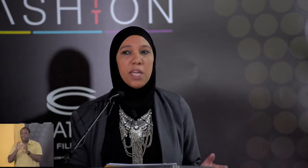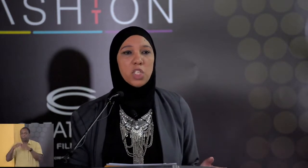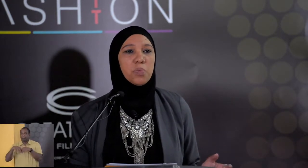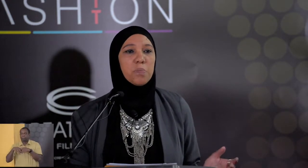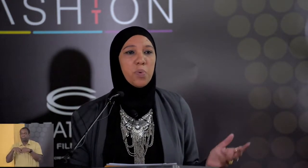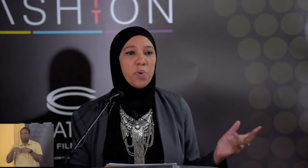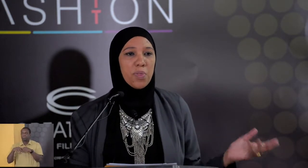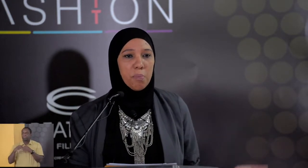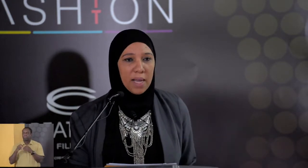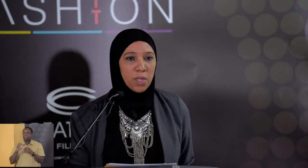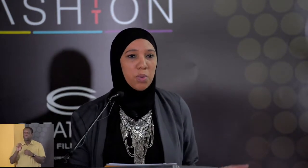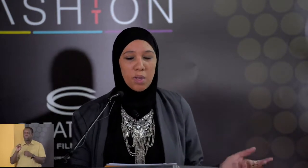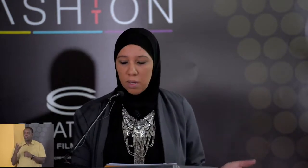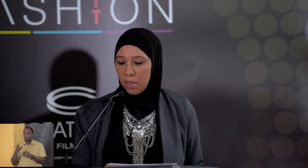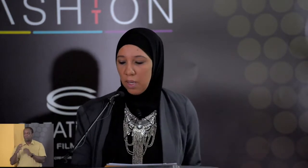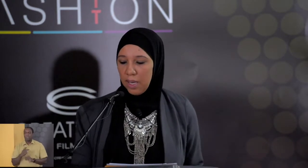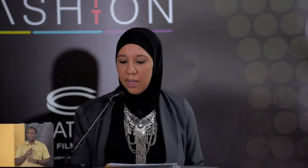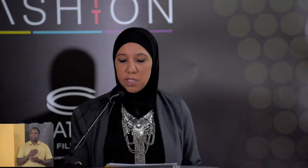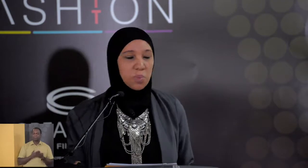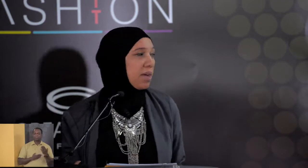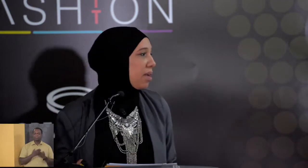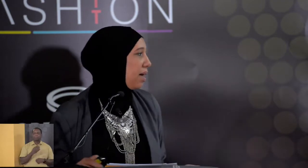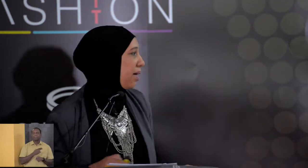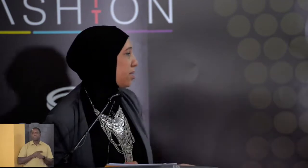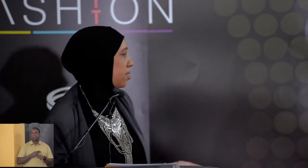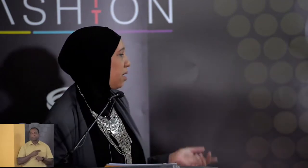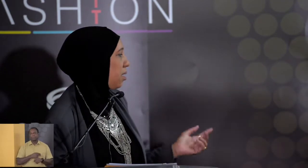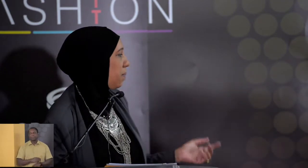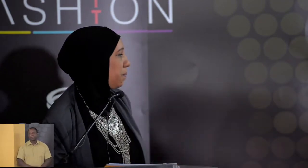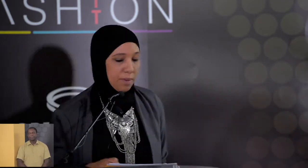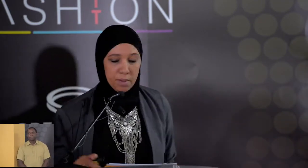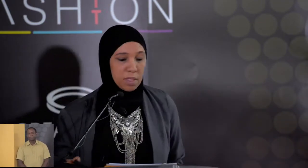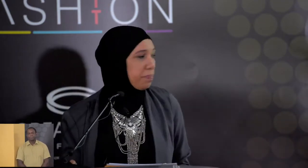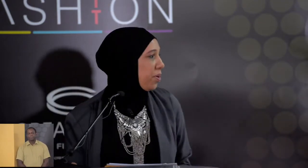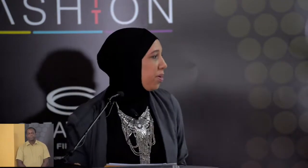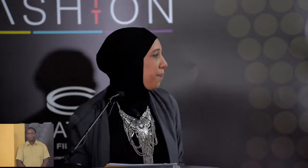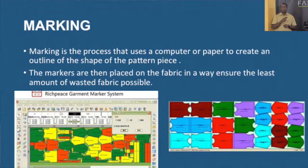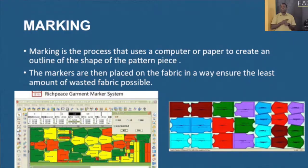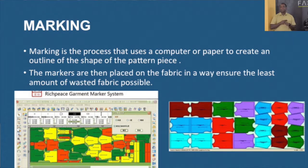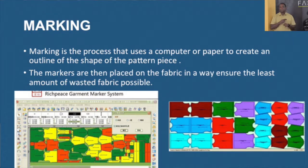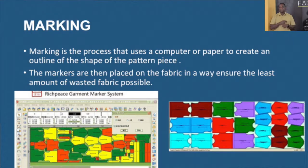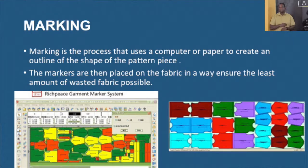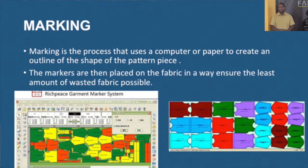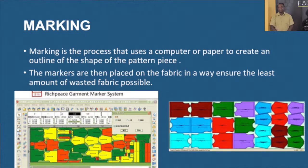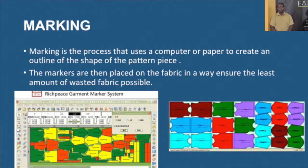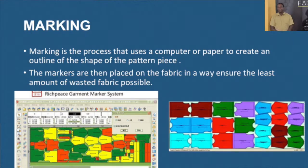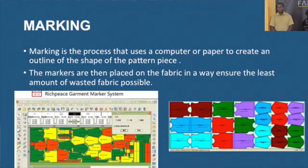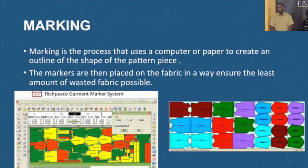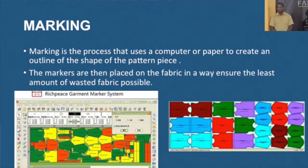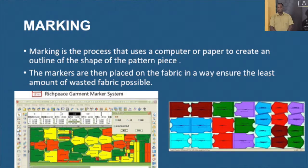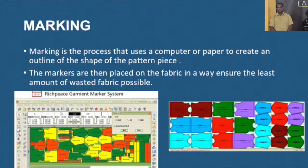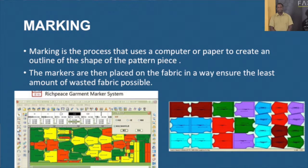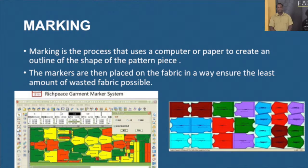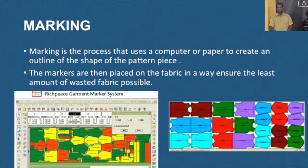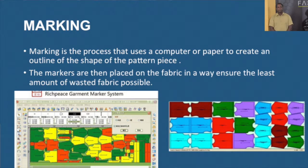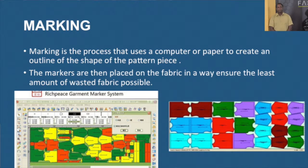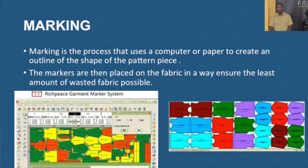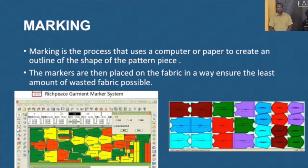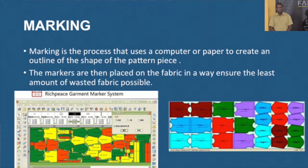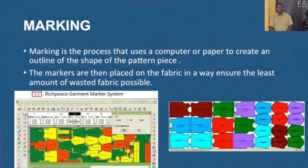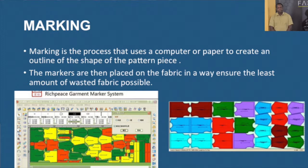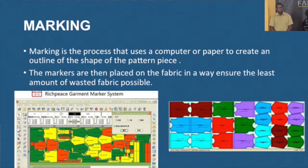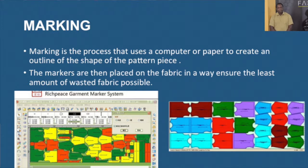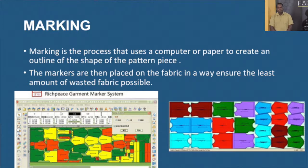be engaged with both manual and as well as the computer. And